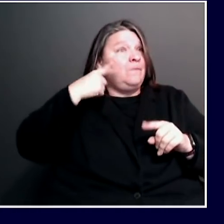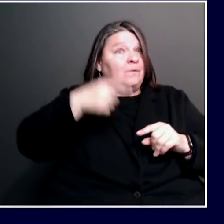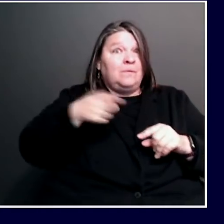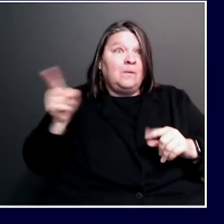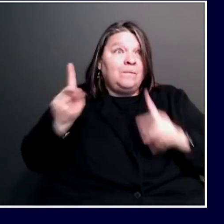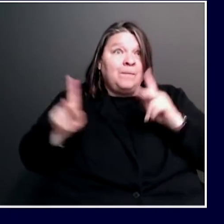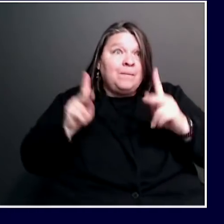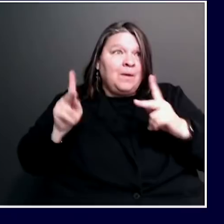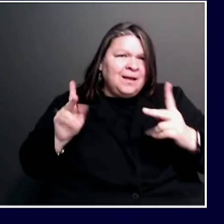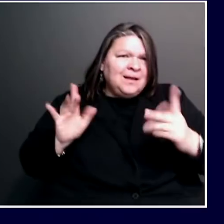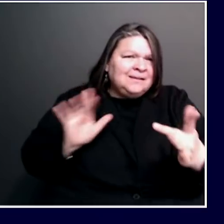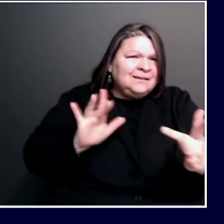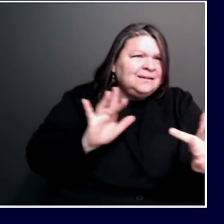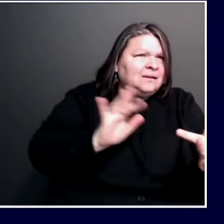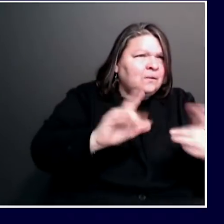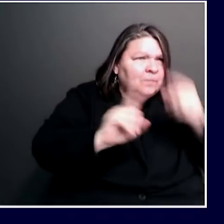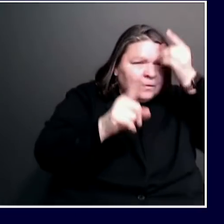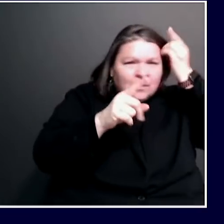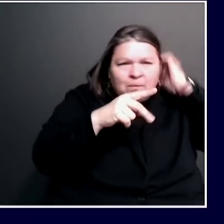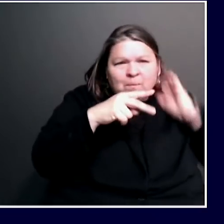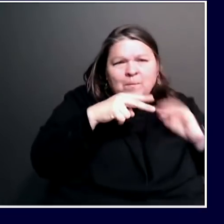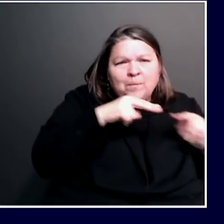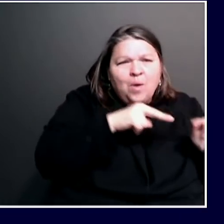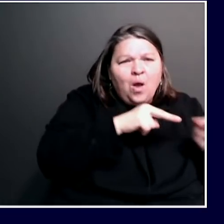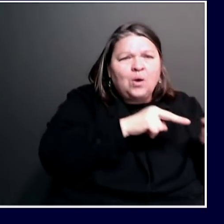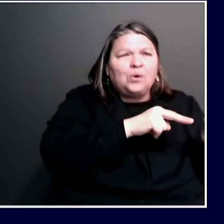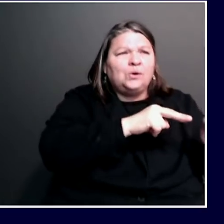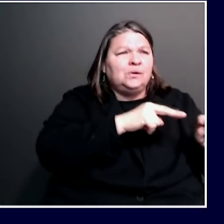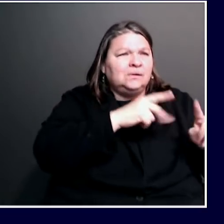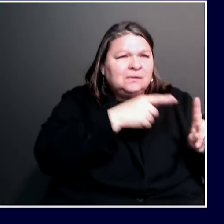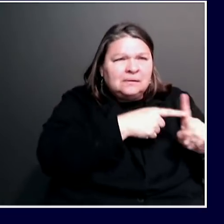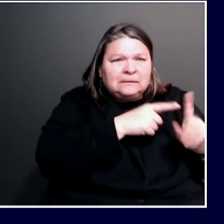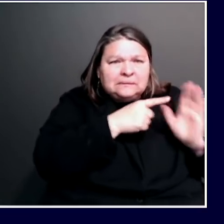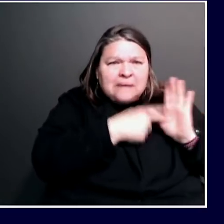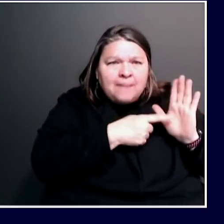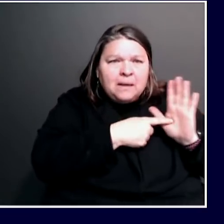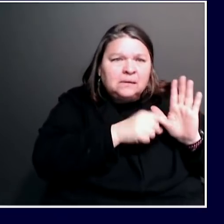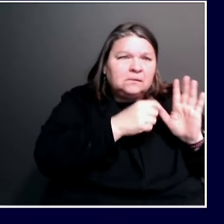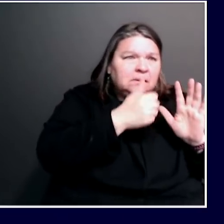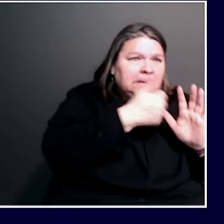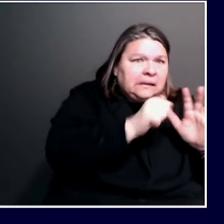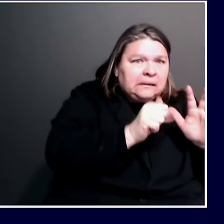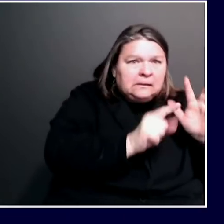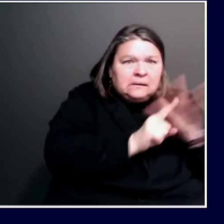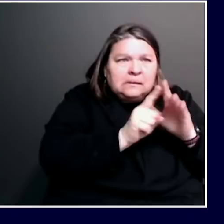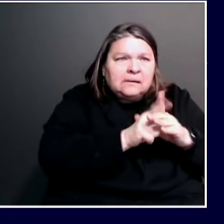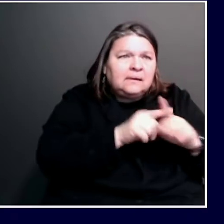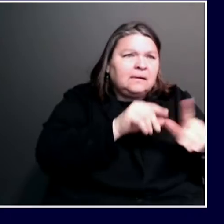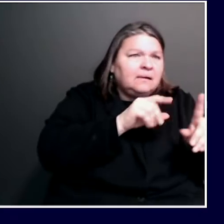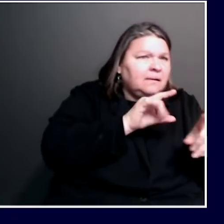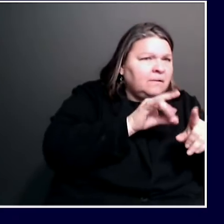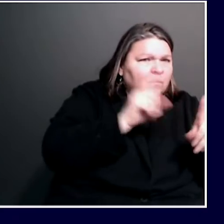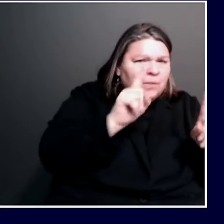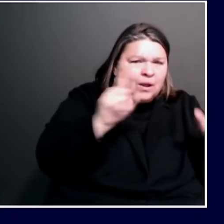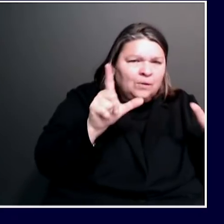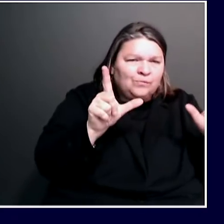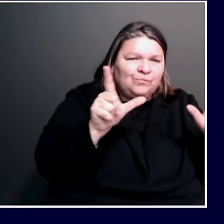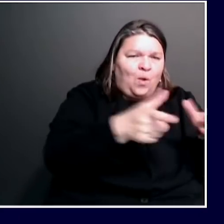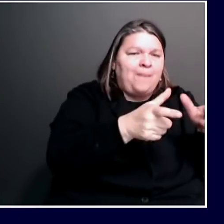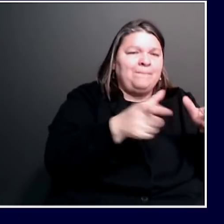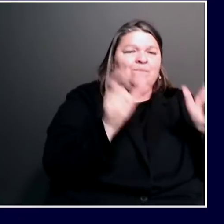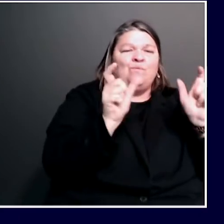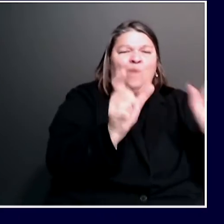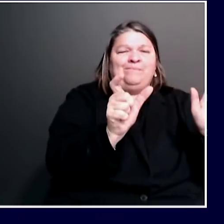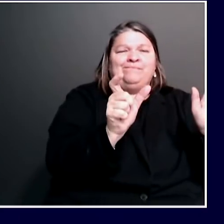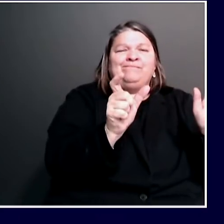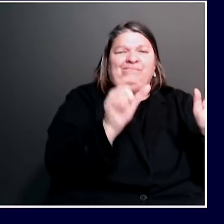them monitor their symptoms, and advise them to quarantine. So why are we stopping